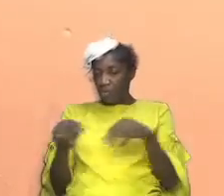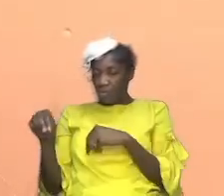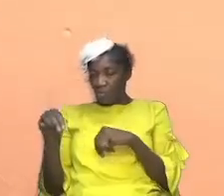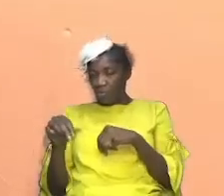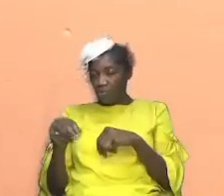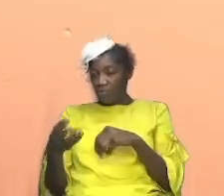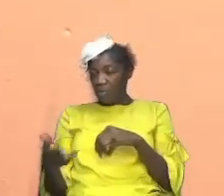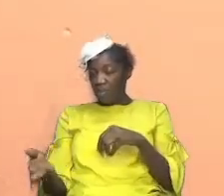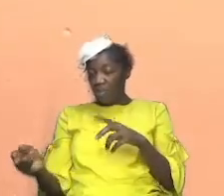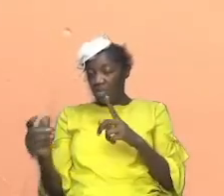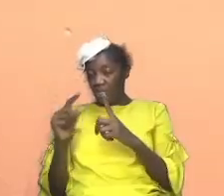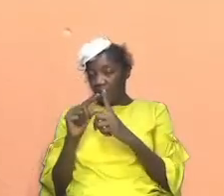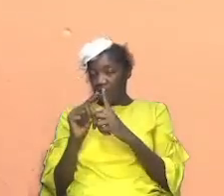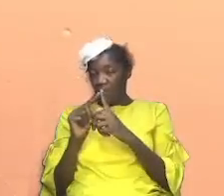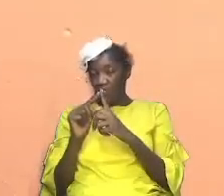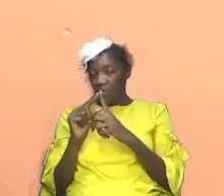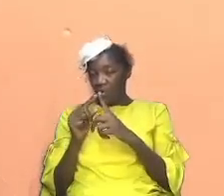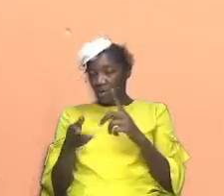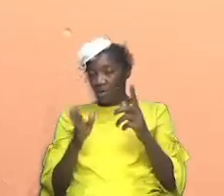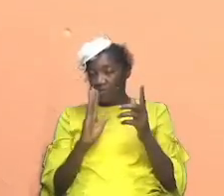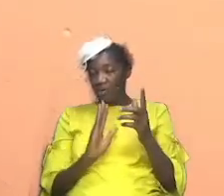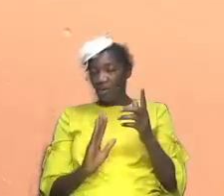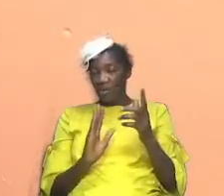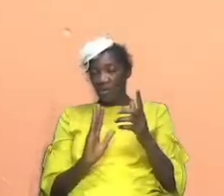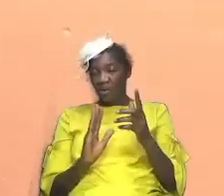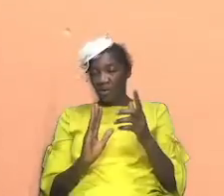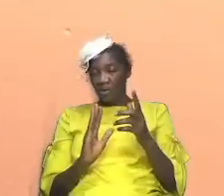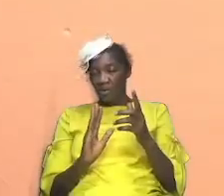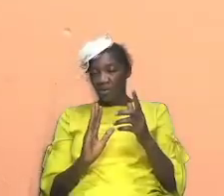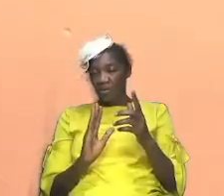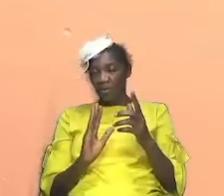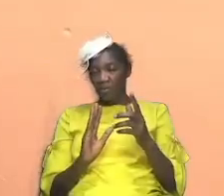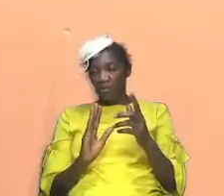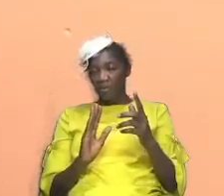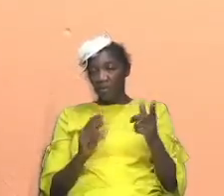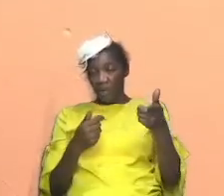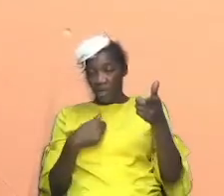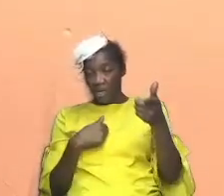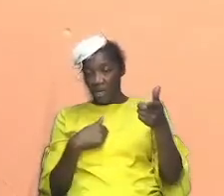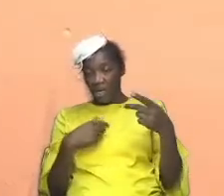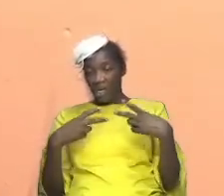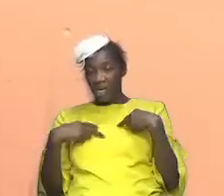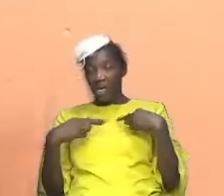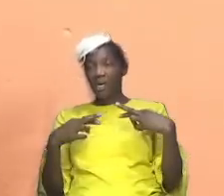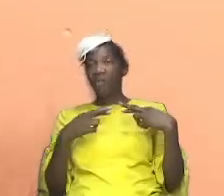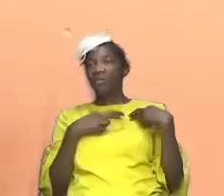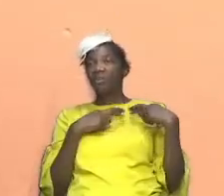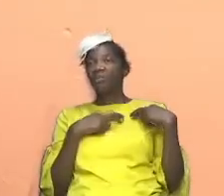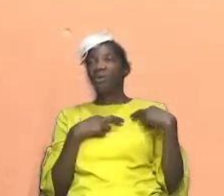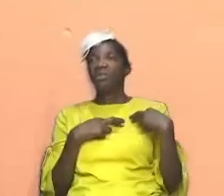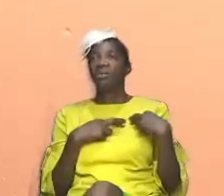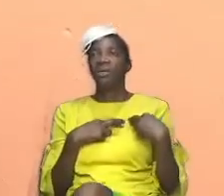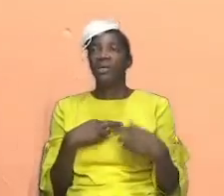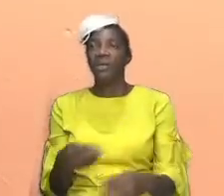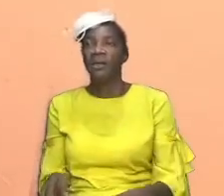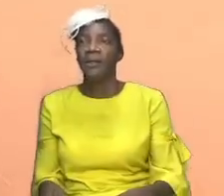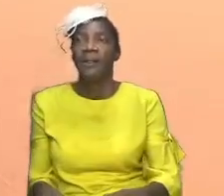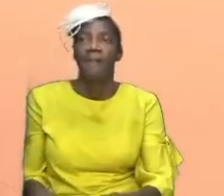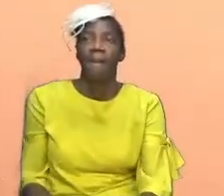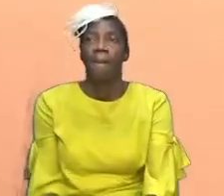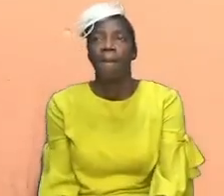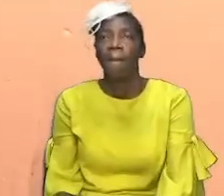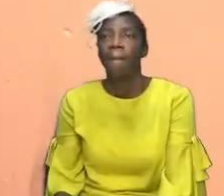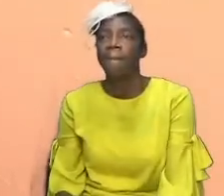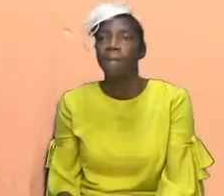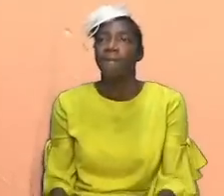contained in the word of Almighty God. And so I have a responsibility, and I am discharging it